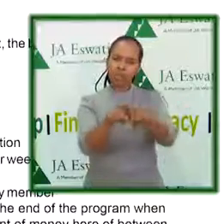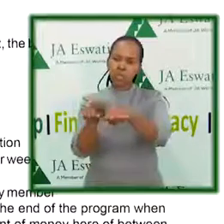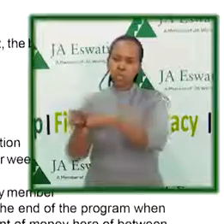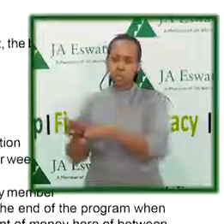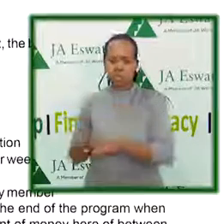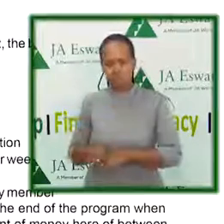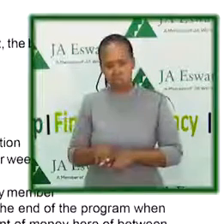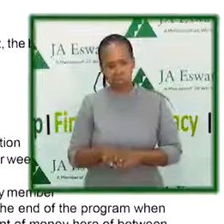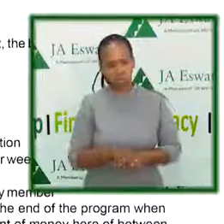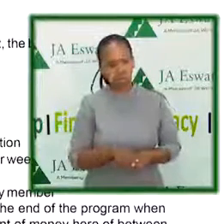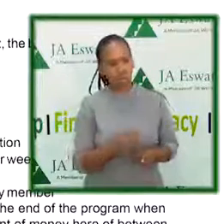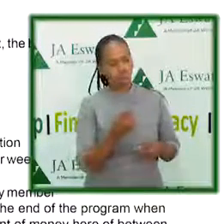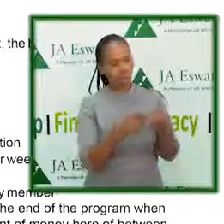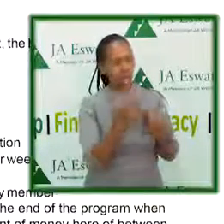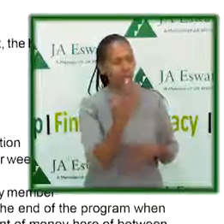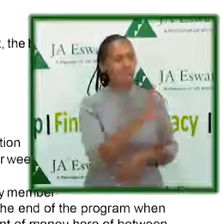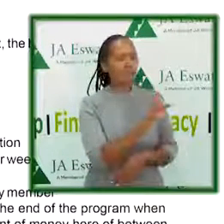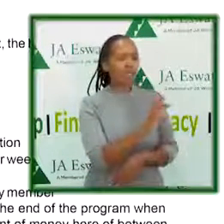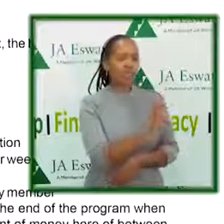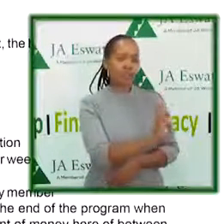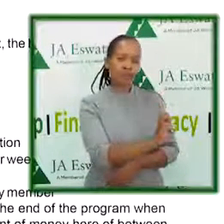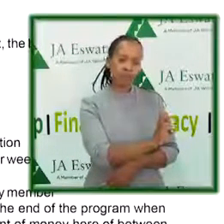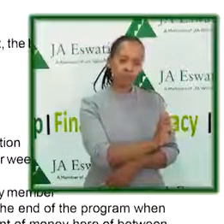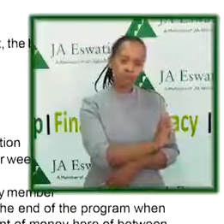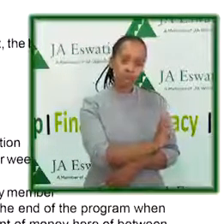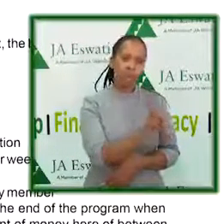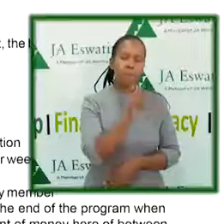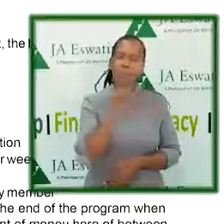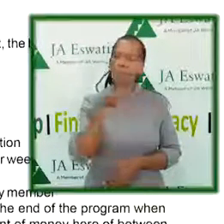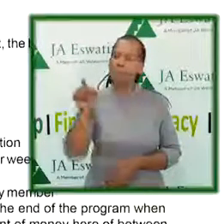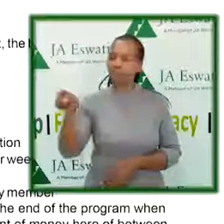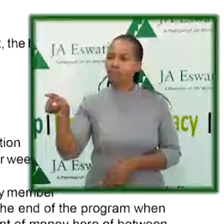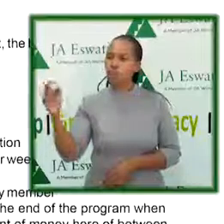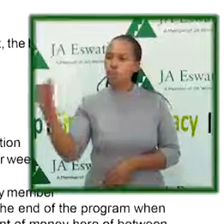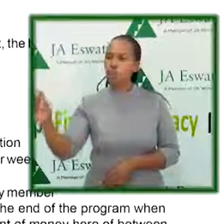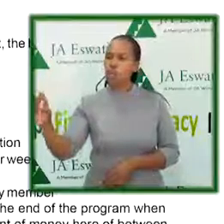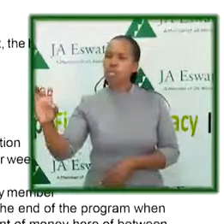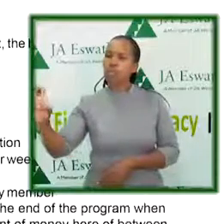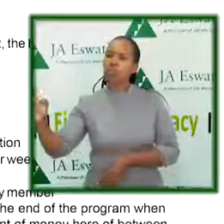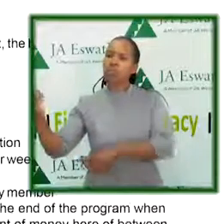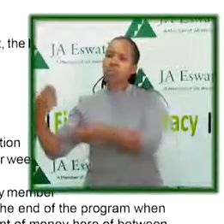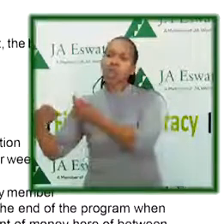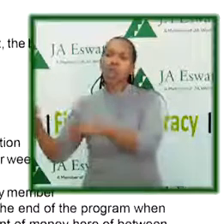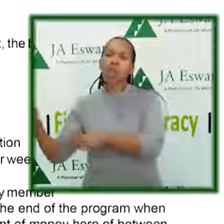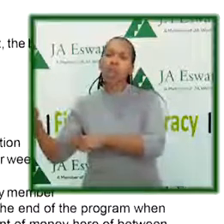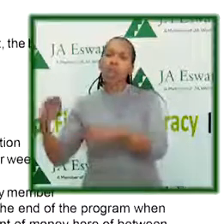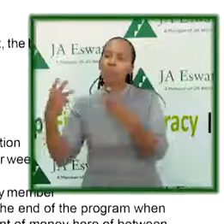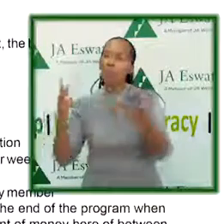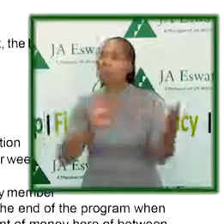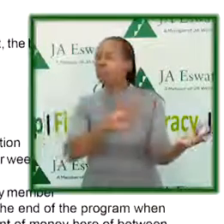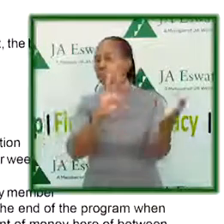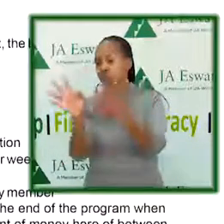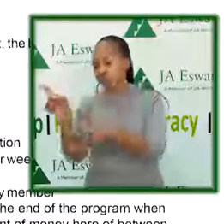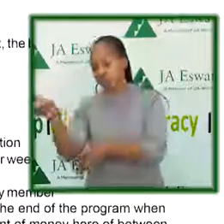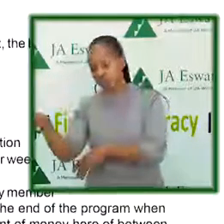someone somewhere is selling it for 20 emalangeni. People are not going to come and buy it from you. Number 2,